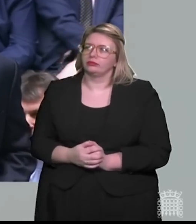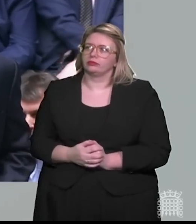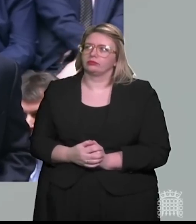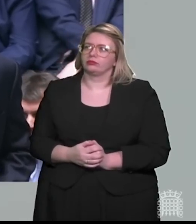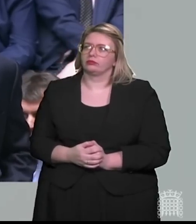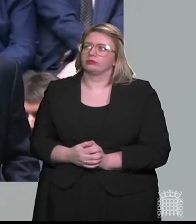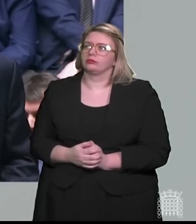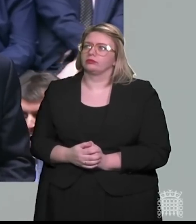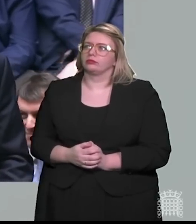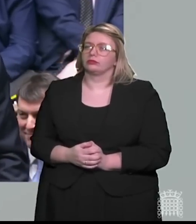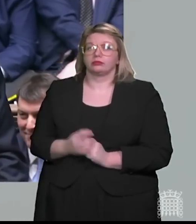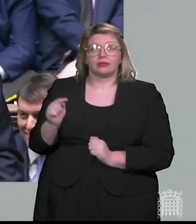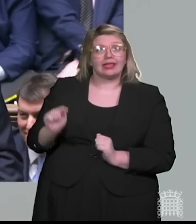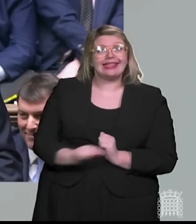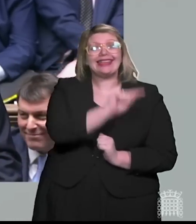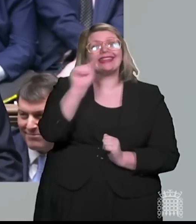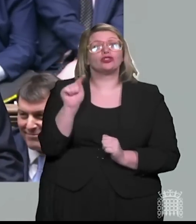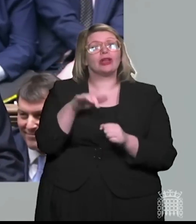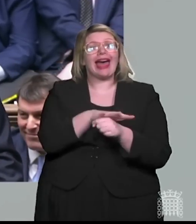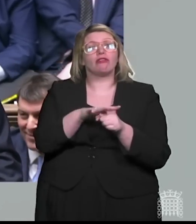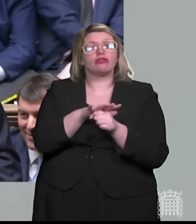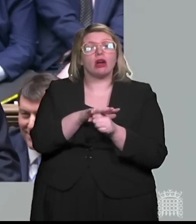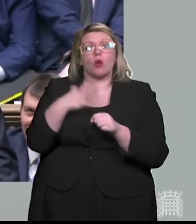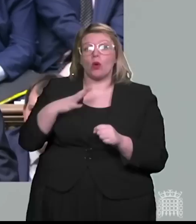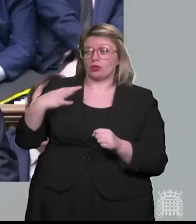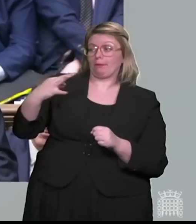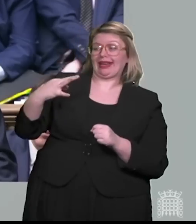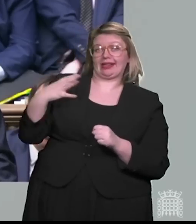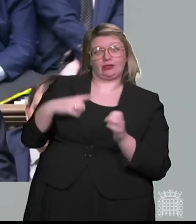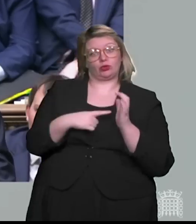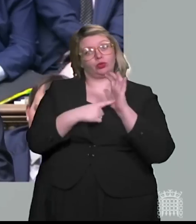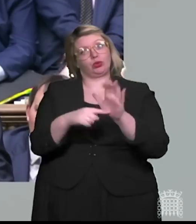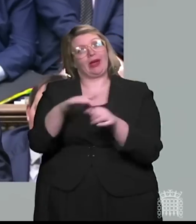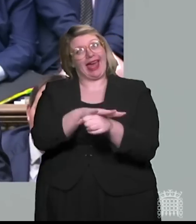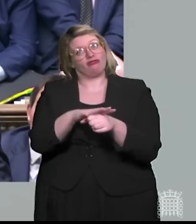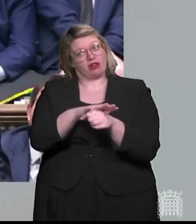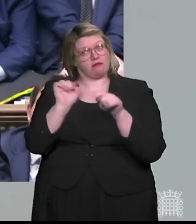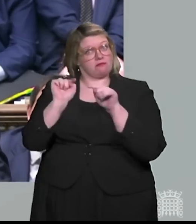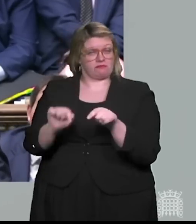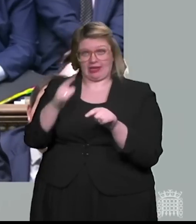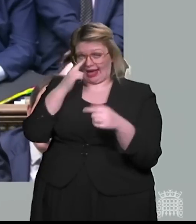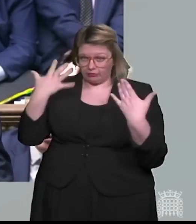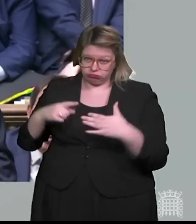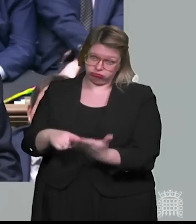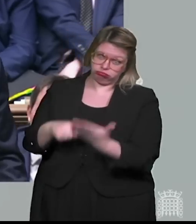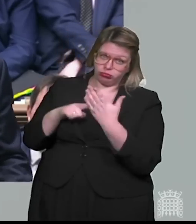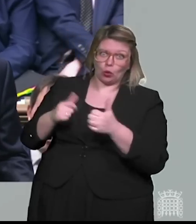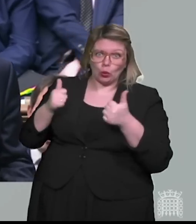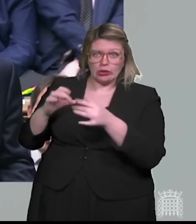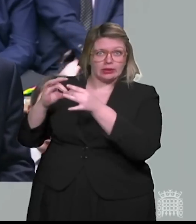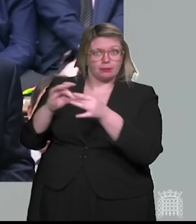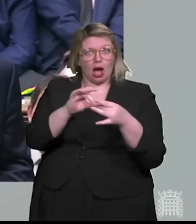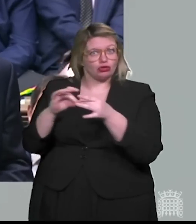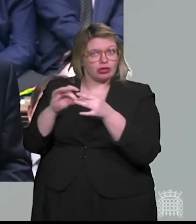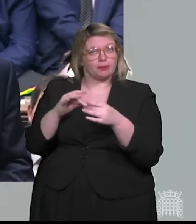To be chosen, each area must identify a location where they can offer a bold and imaginative partnership between